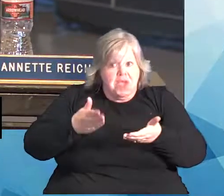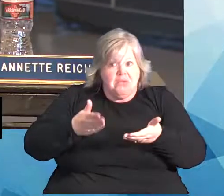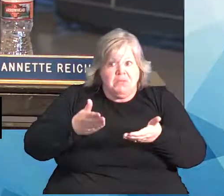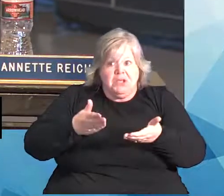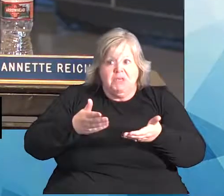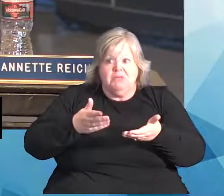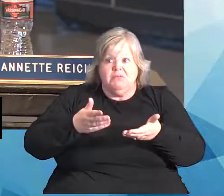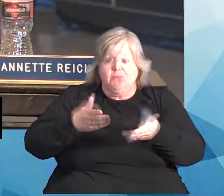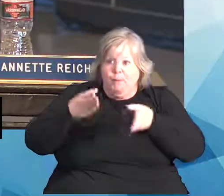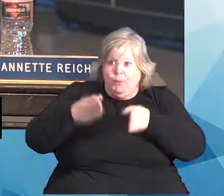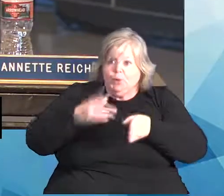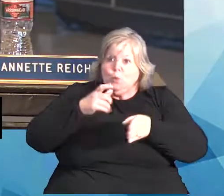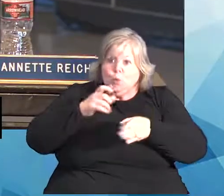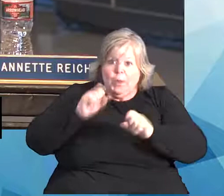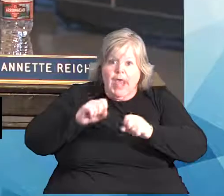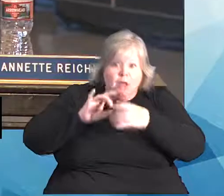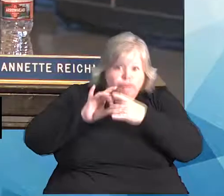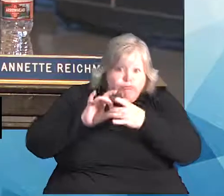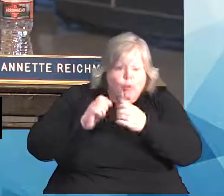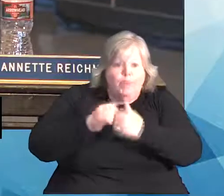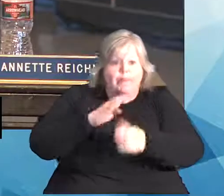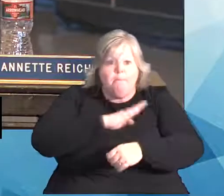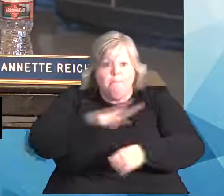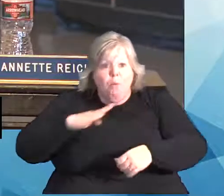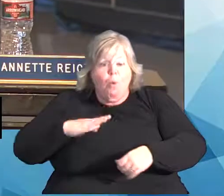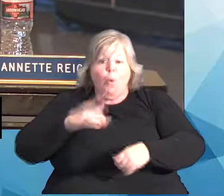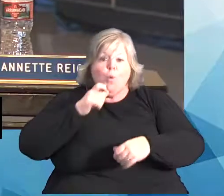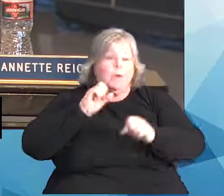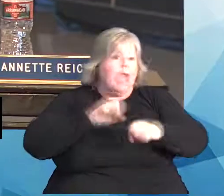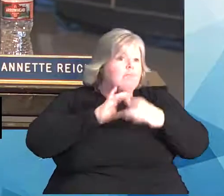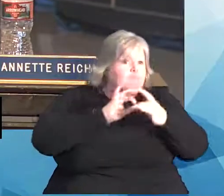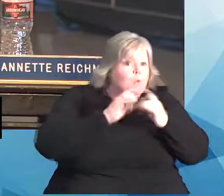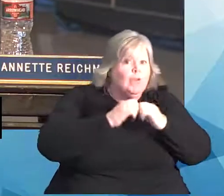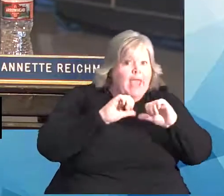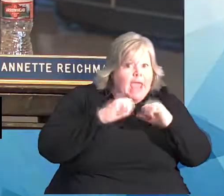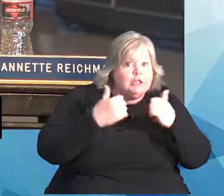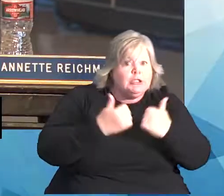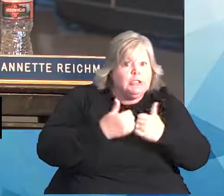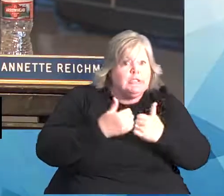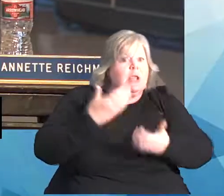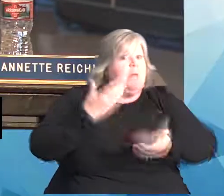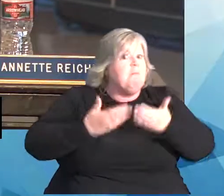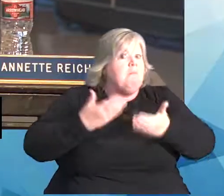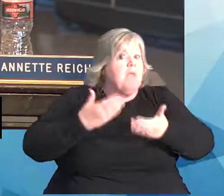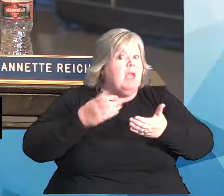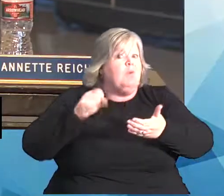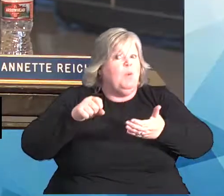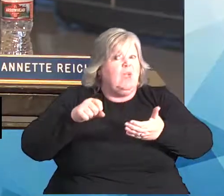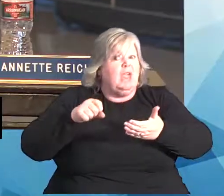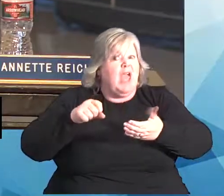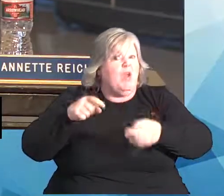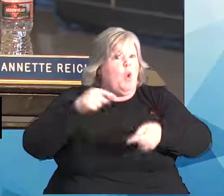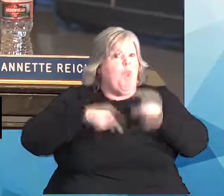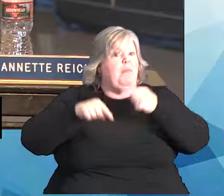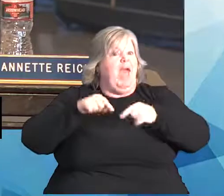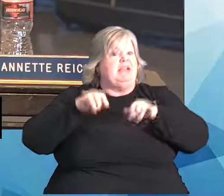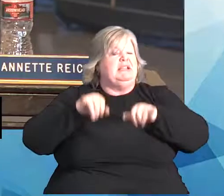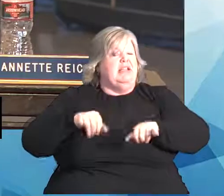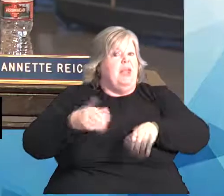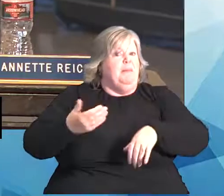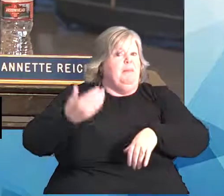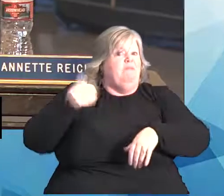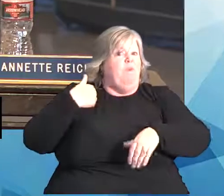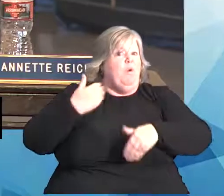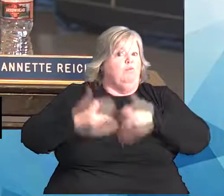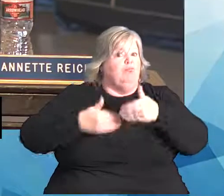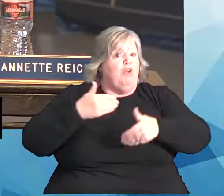you, the board, and working with the agency, that we can go back to how we set it up with Karen Grandin and